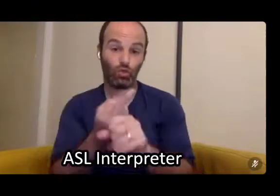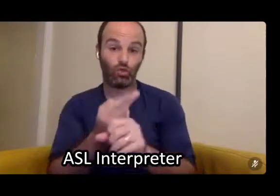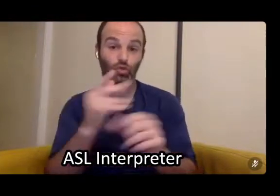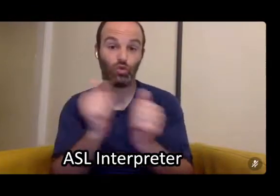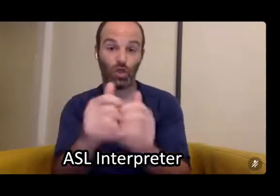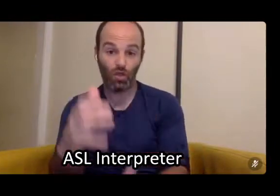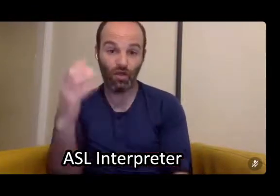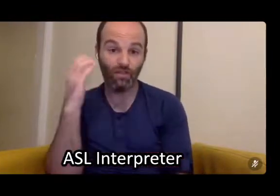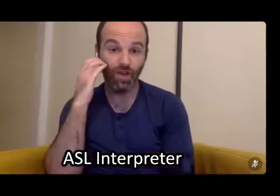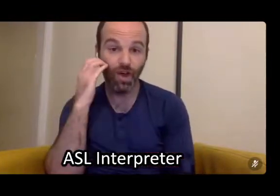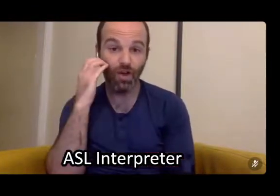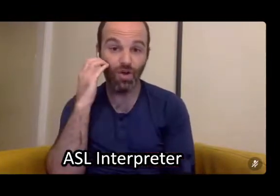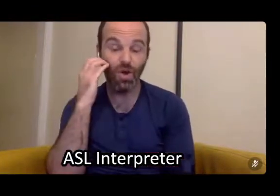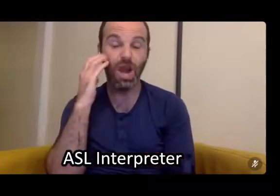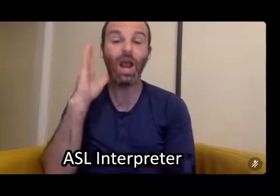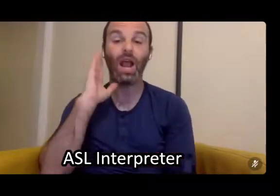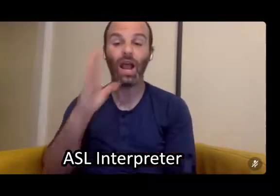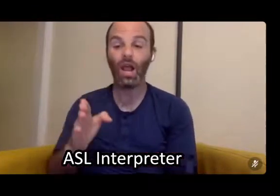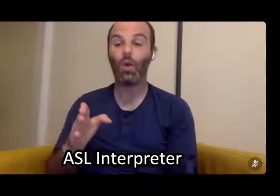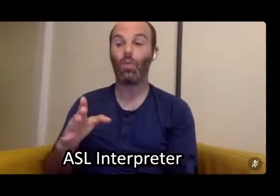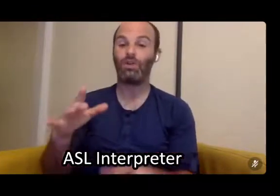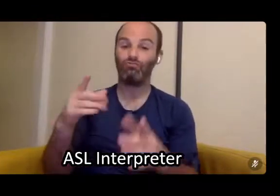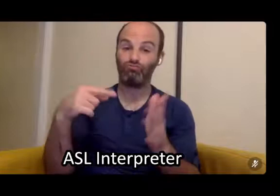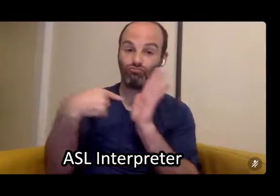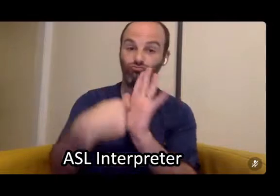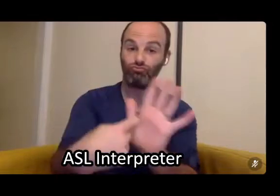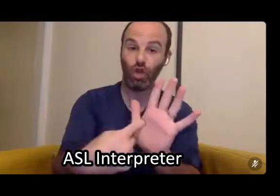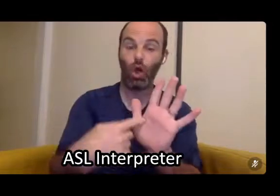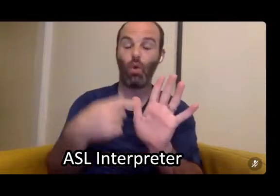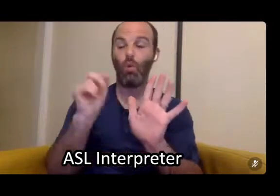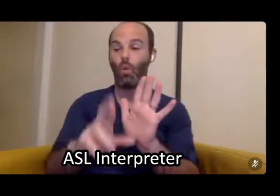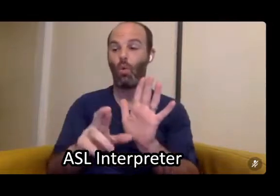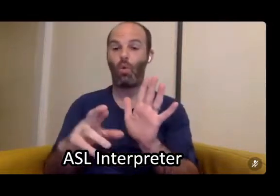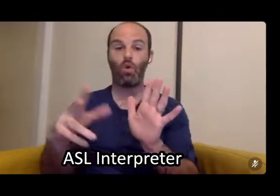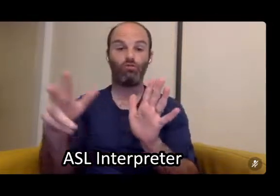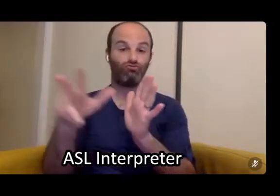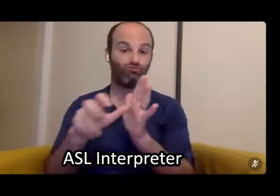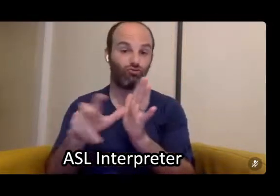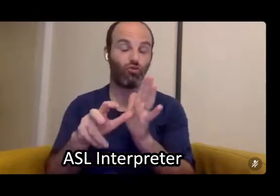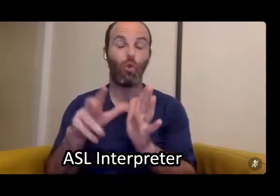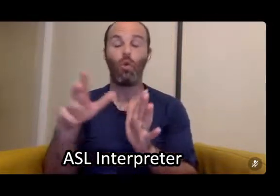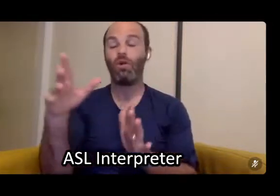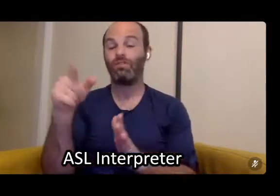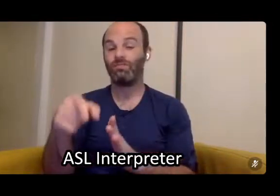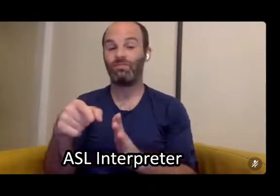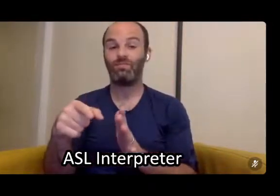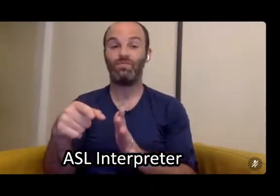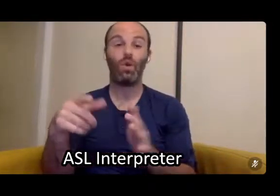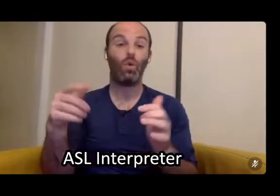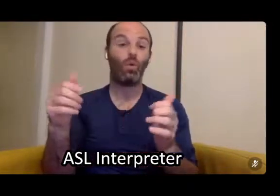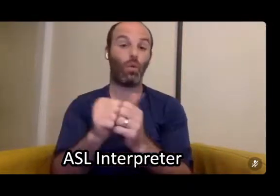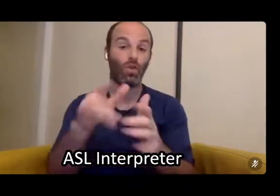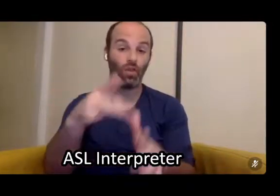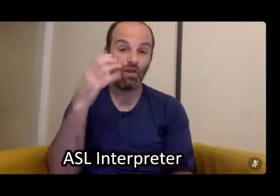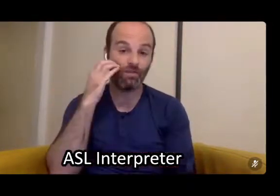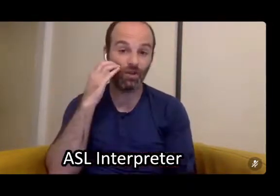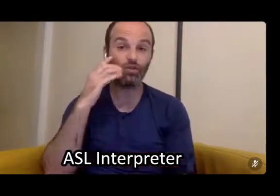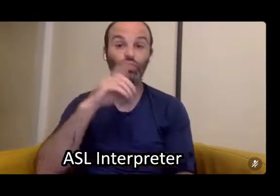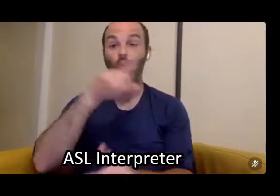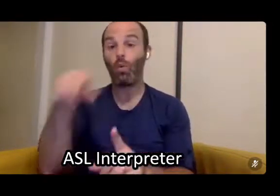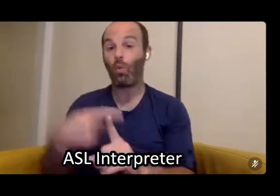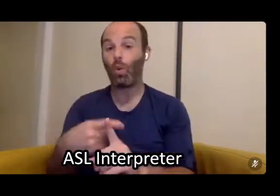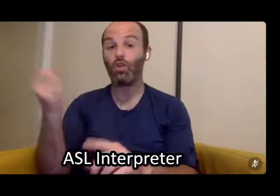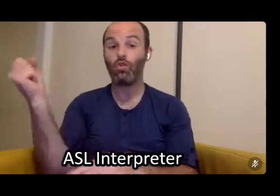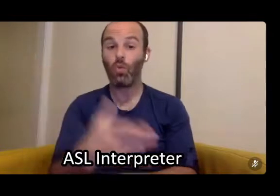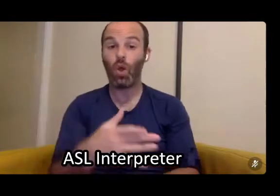can display or record the information on your cell phone, or you can set up sounds with it. So when you roll an 18, it will tell